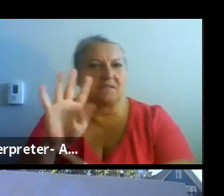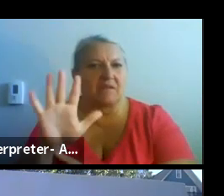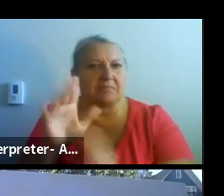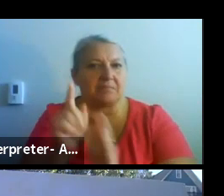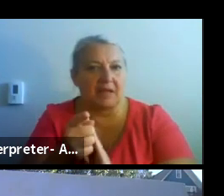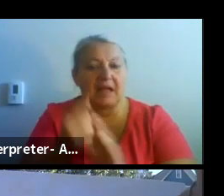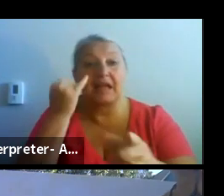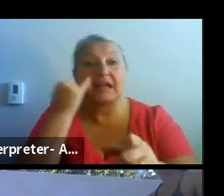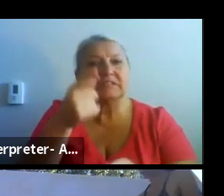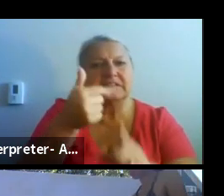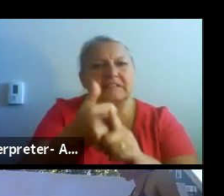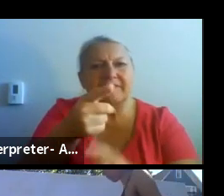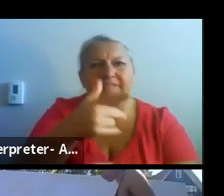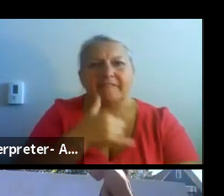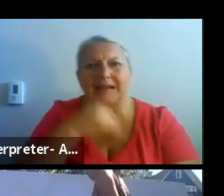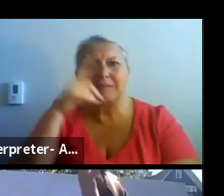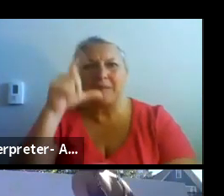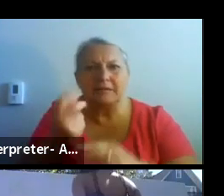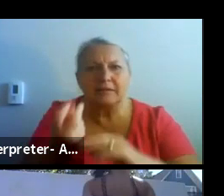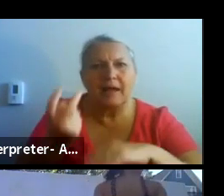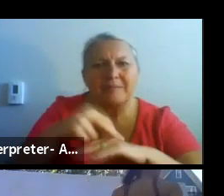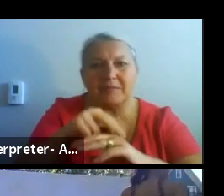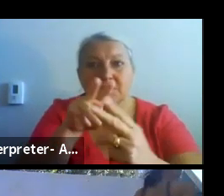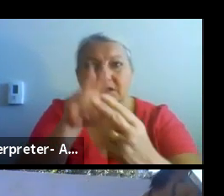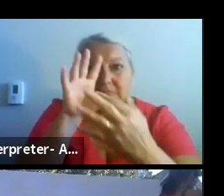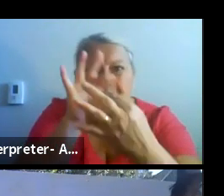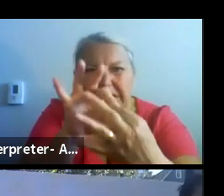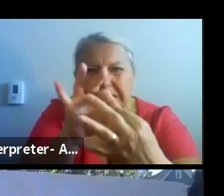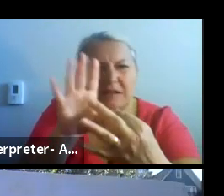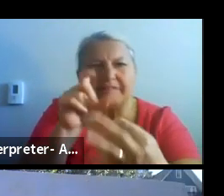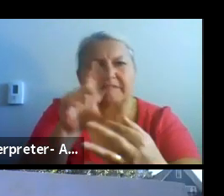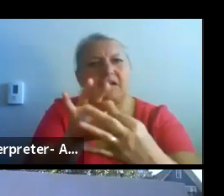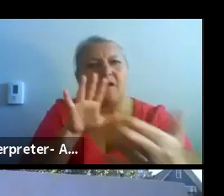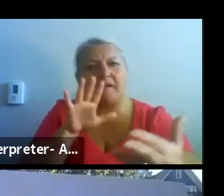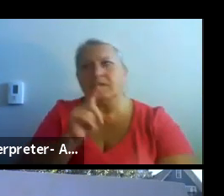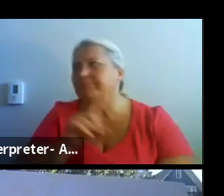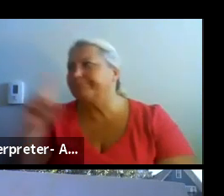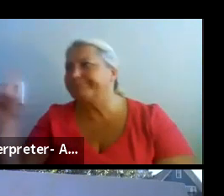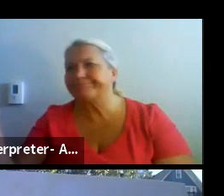return at any time, please feel free to do so.